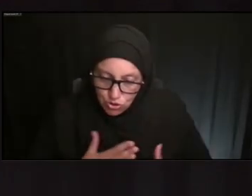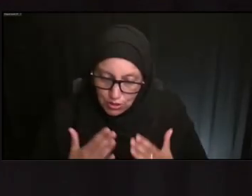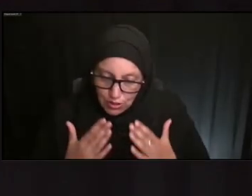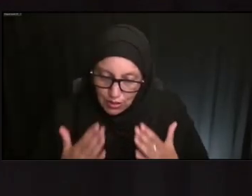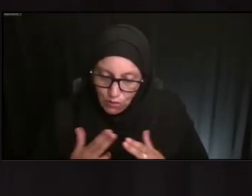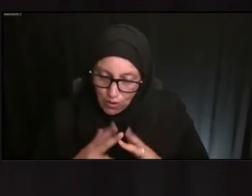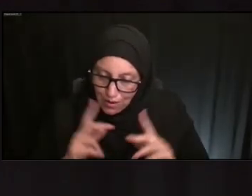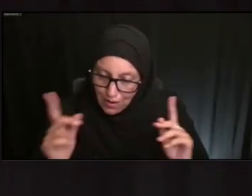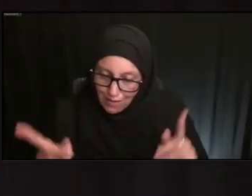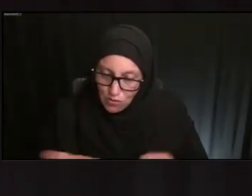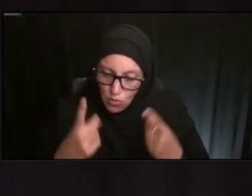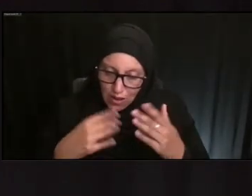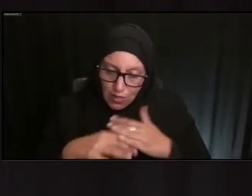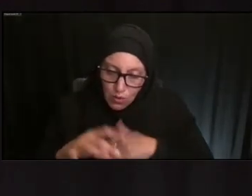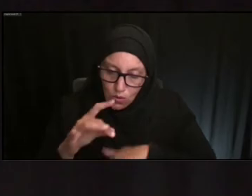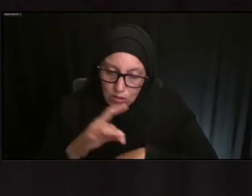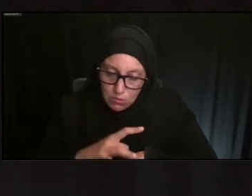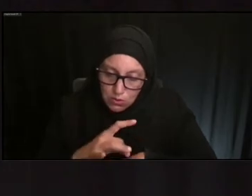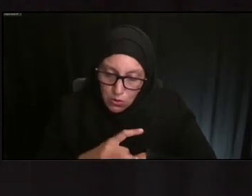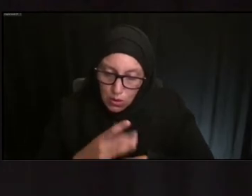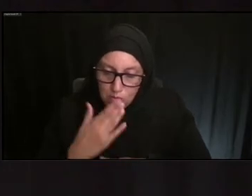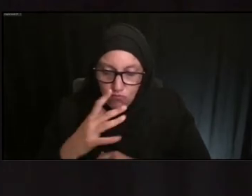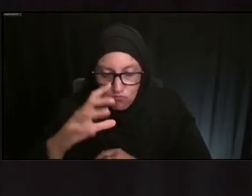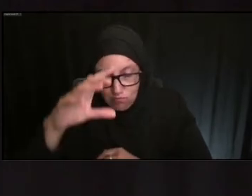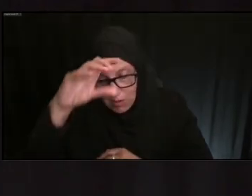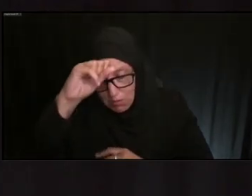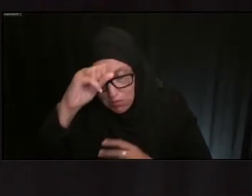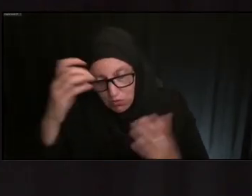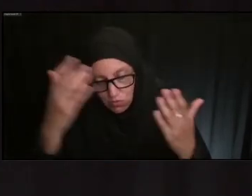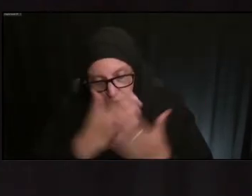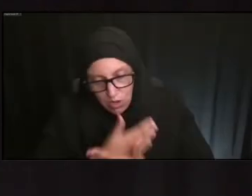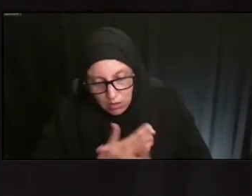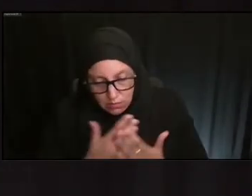whoever remembering tonight, Susan